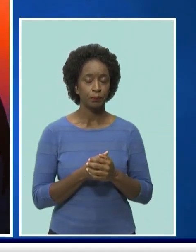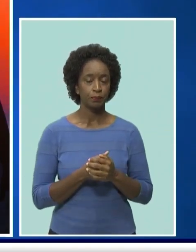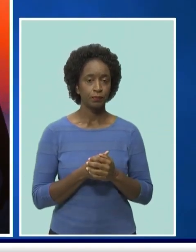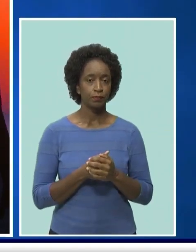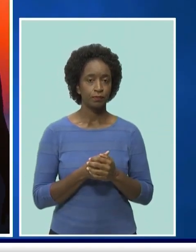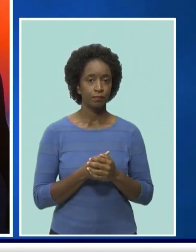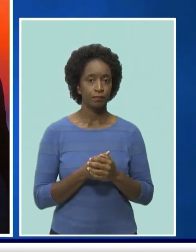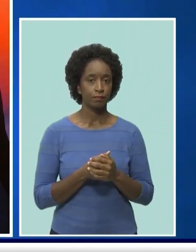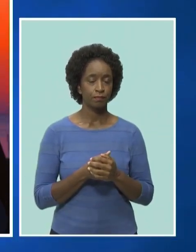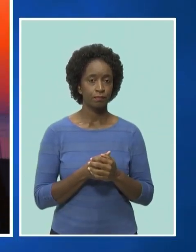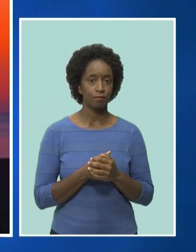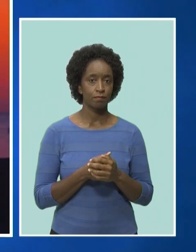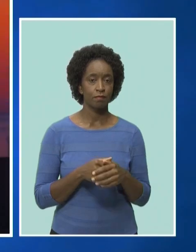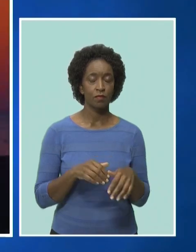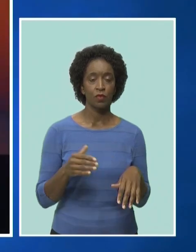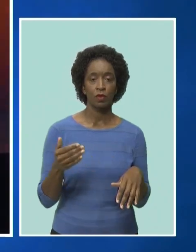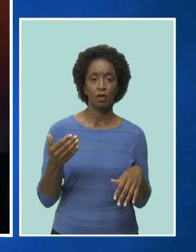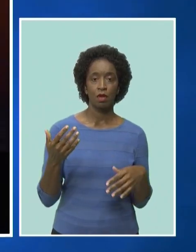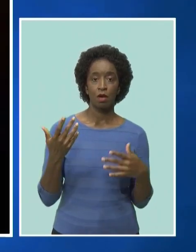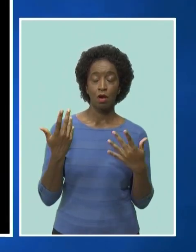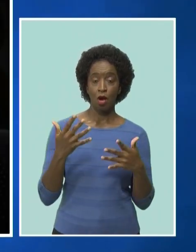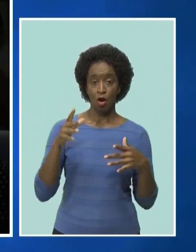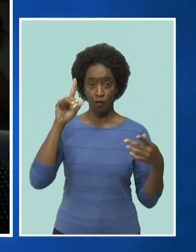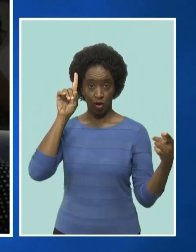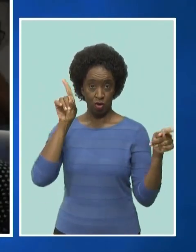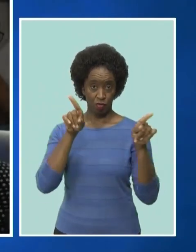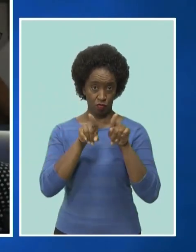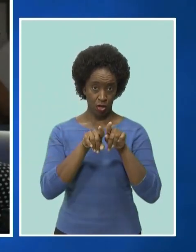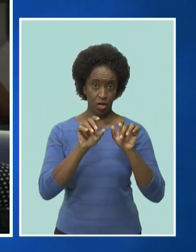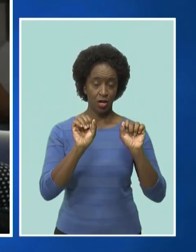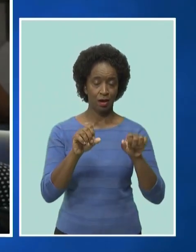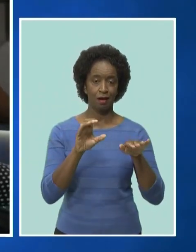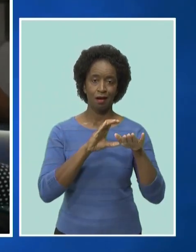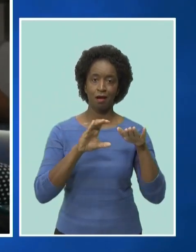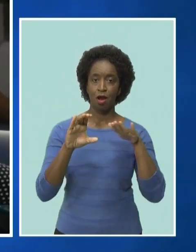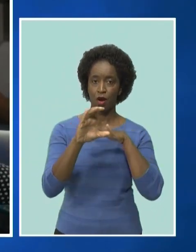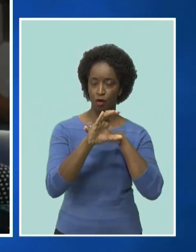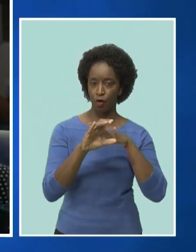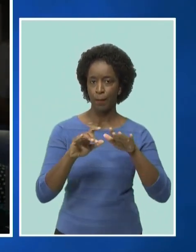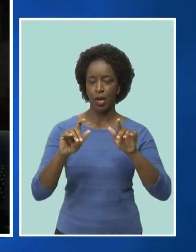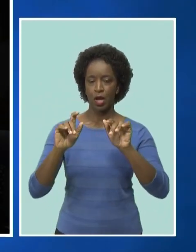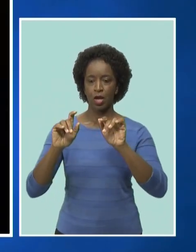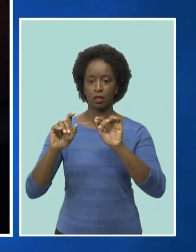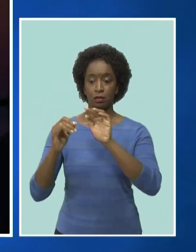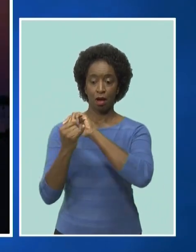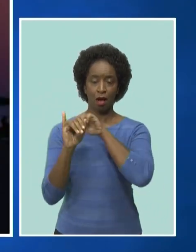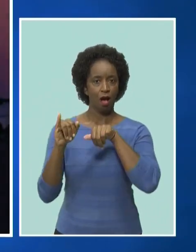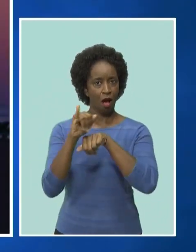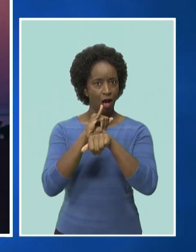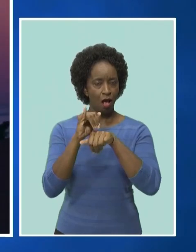have a distribution deal to have it screened in cinemas throughout the Caribbean. It's been confirmed.